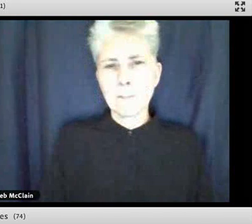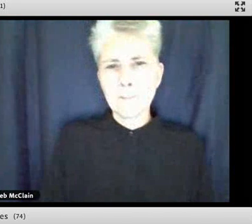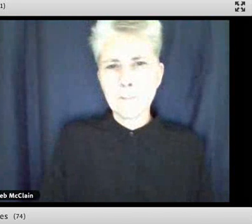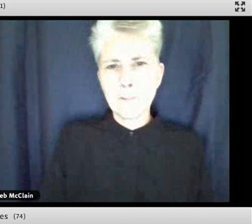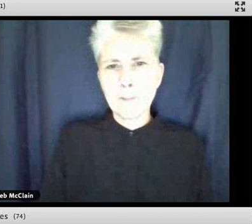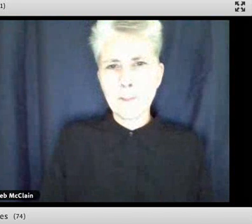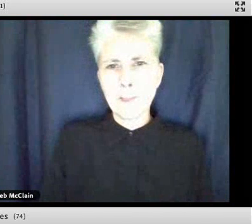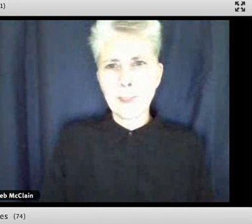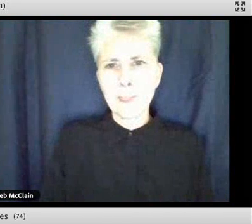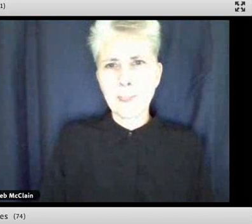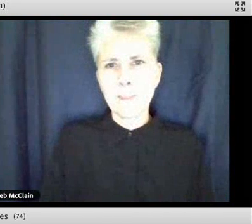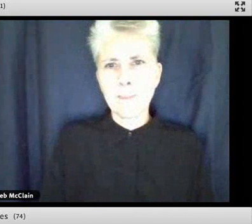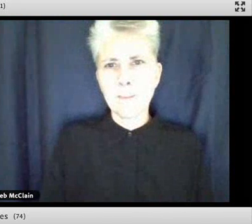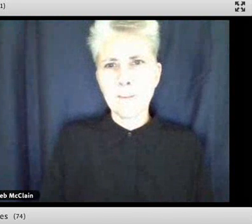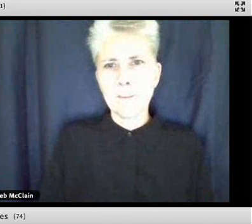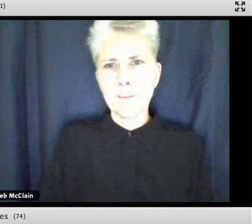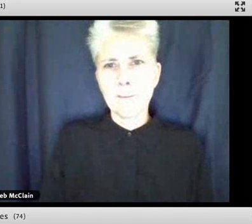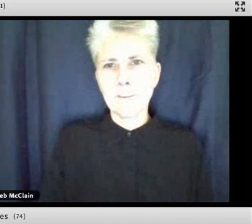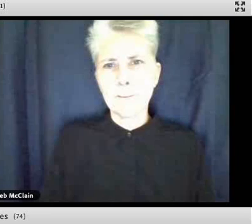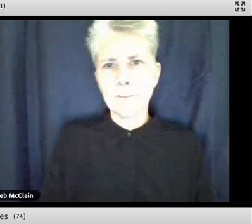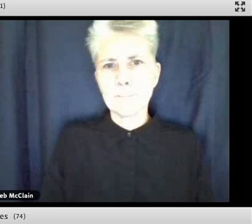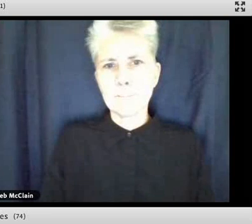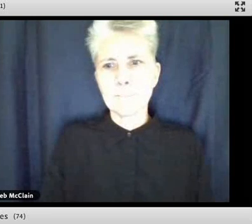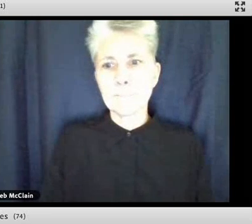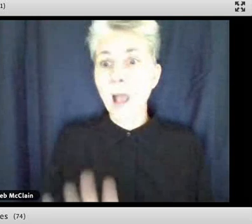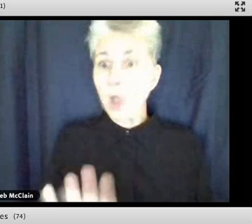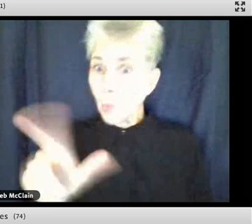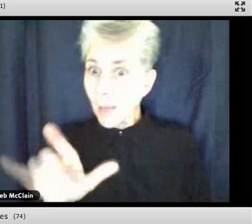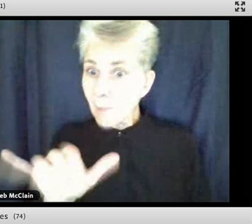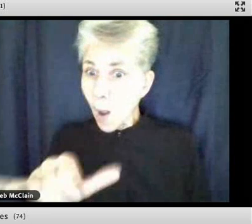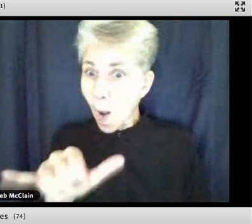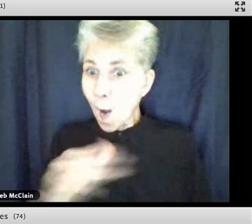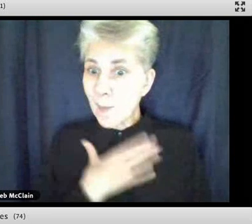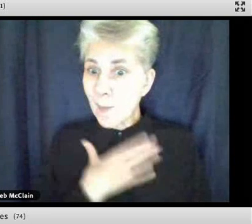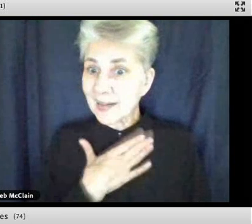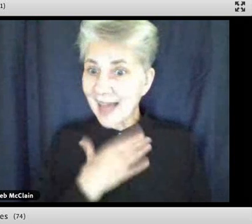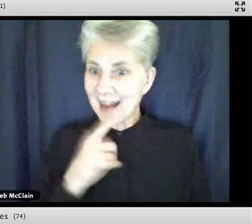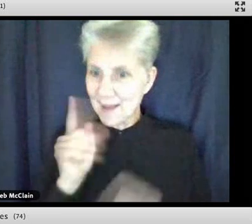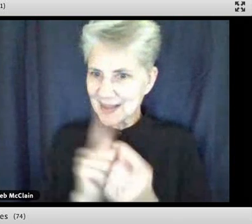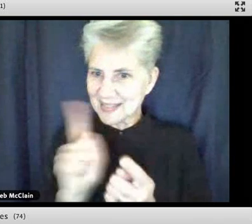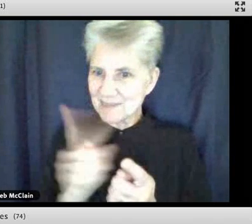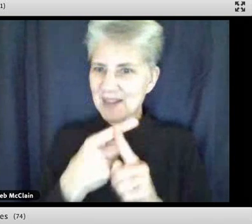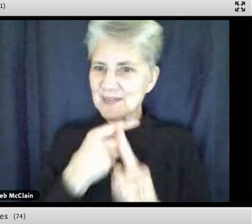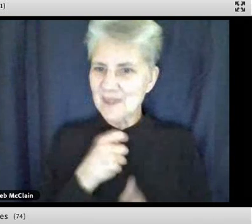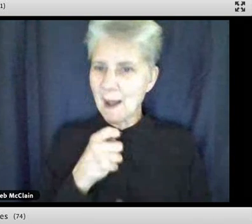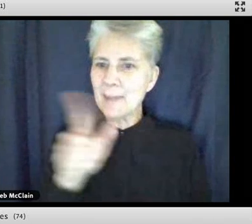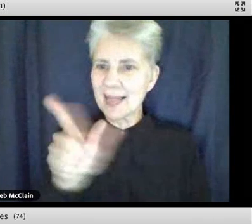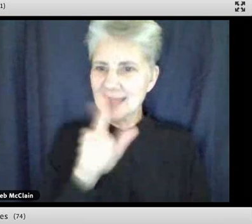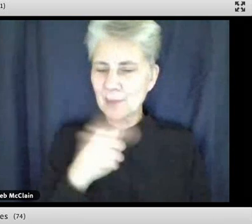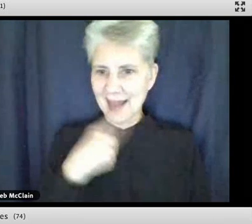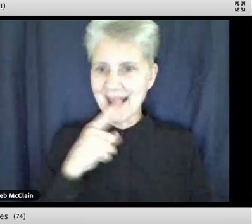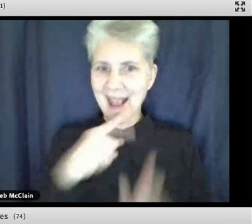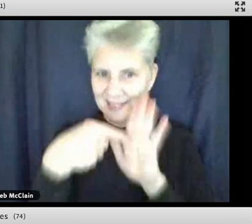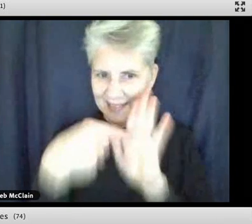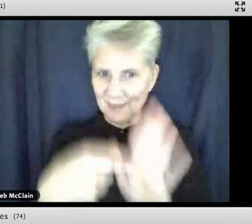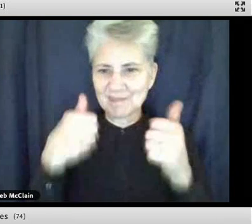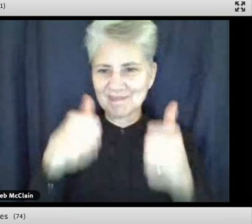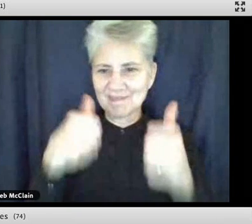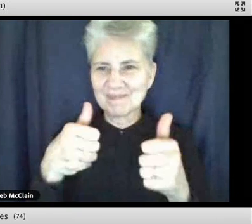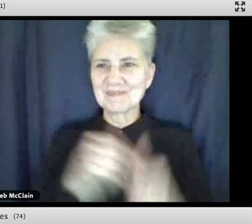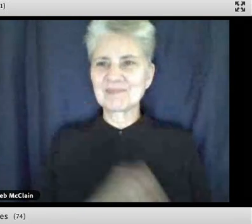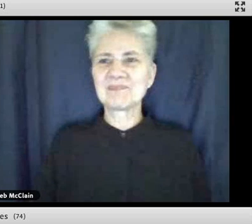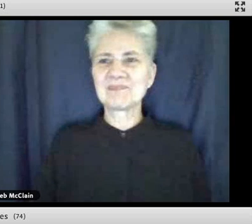Oh, that's your library. I'm so glad I've met somebody from a library that I actually demoed. Okay, so let me share